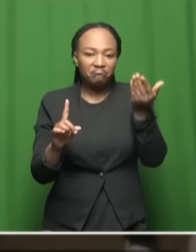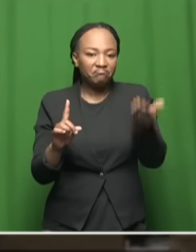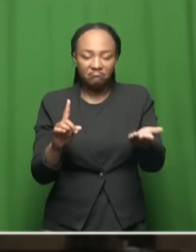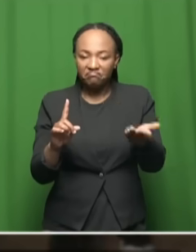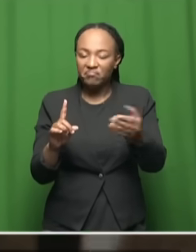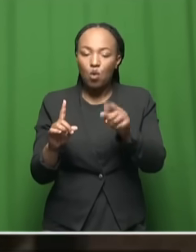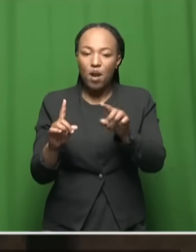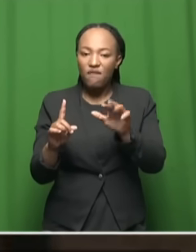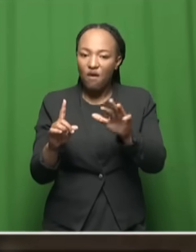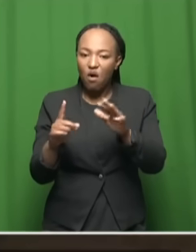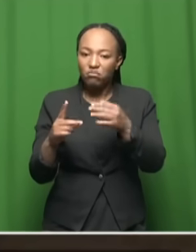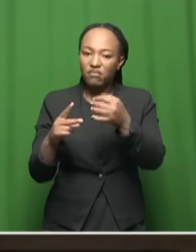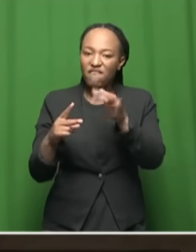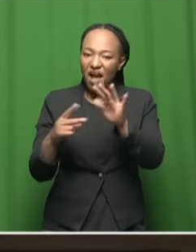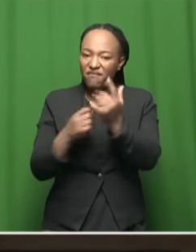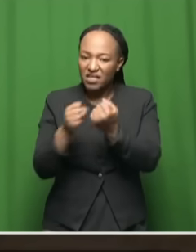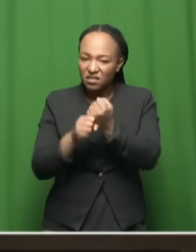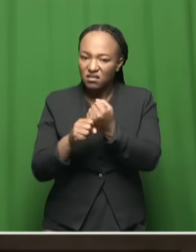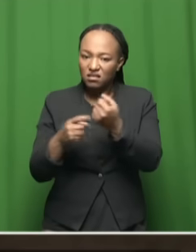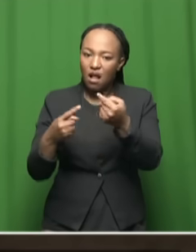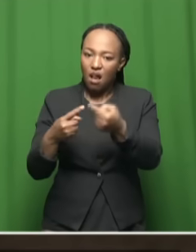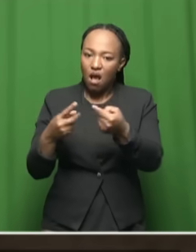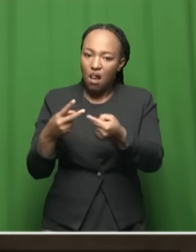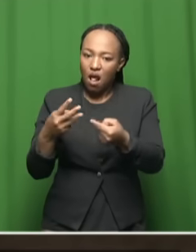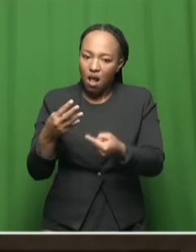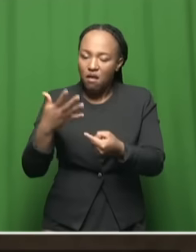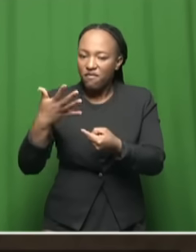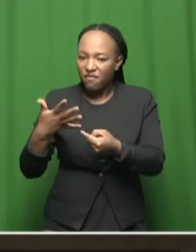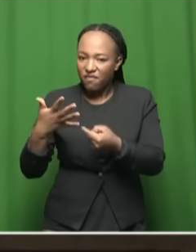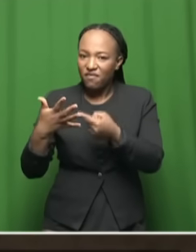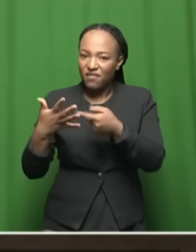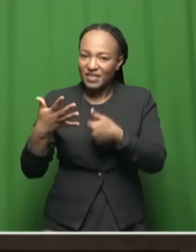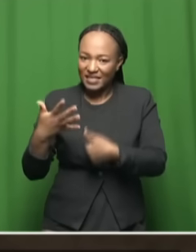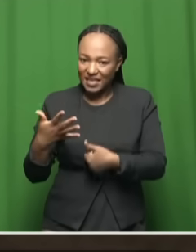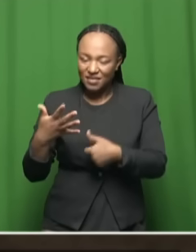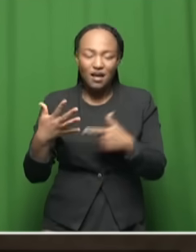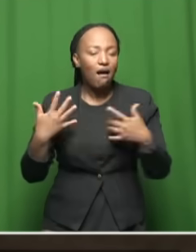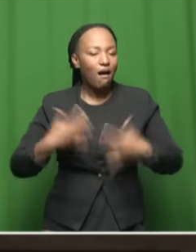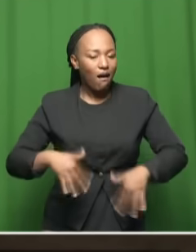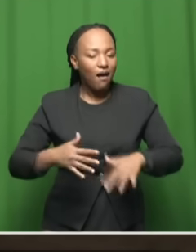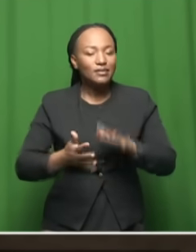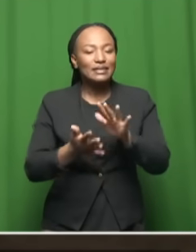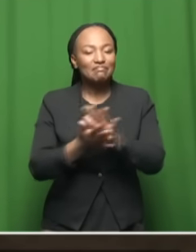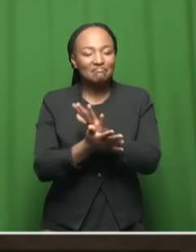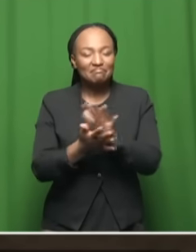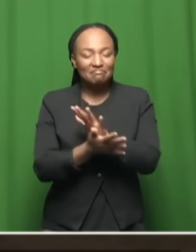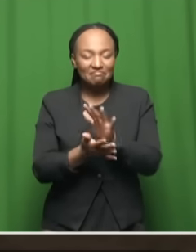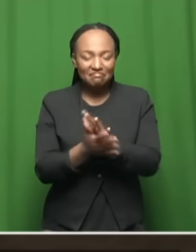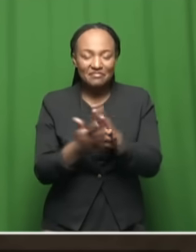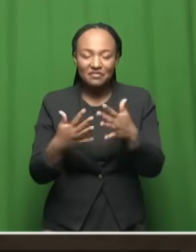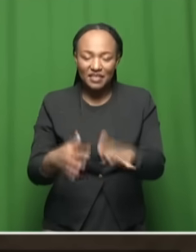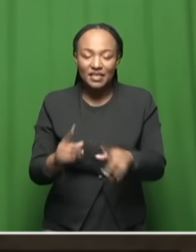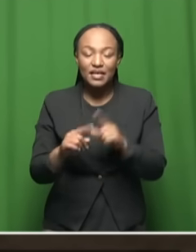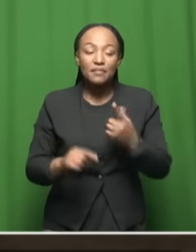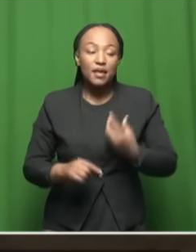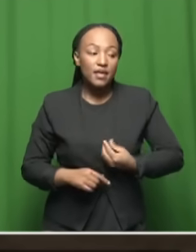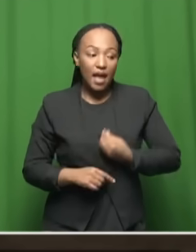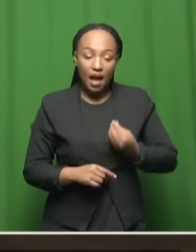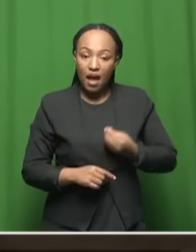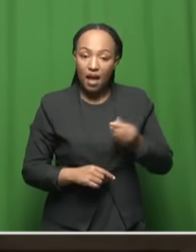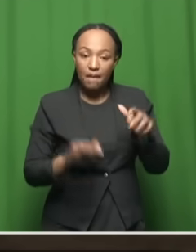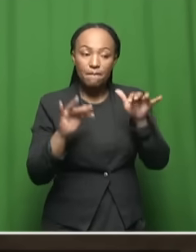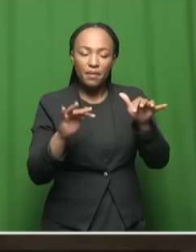right, and it's one that she cherishes rather very, very much. And then also we spoke to some young people who said it's